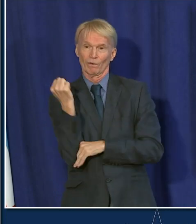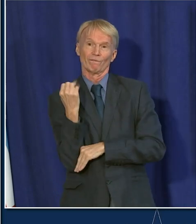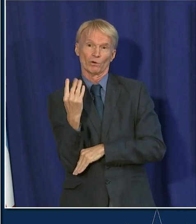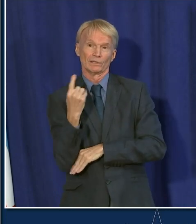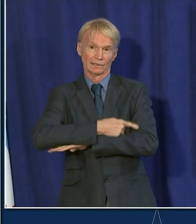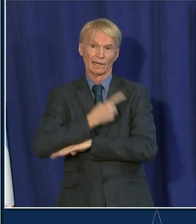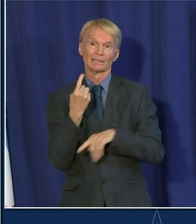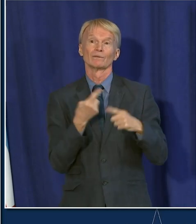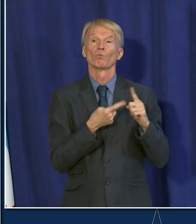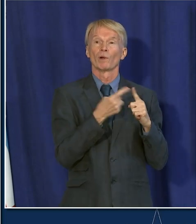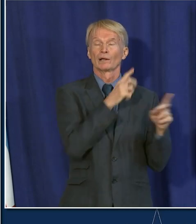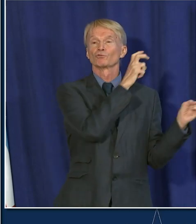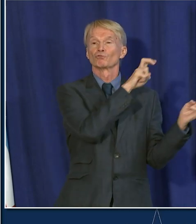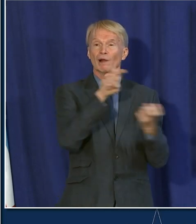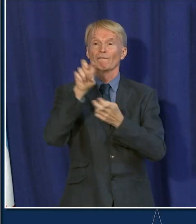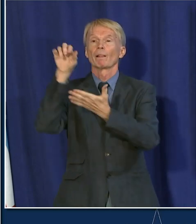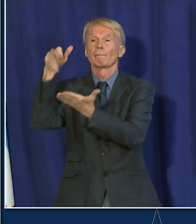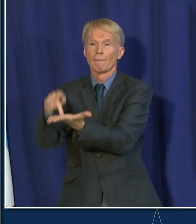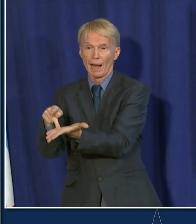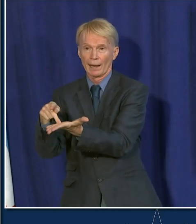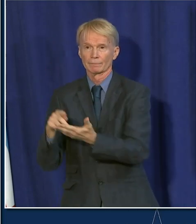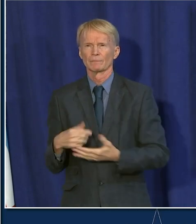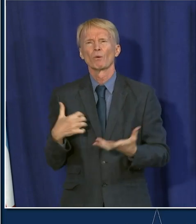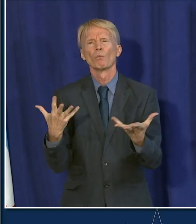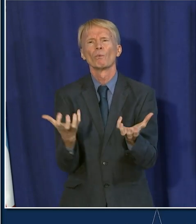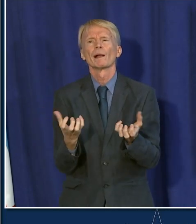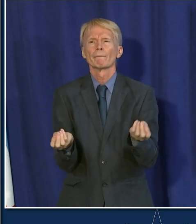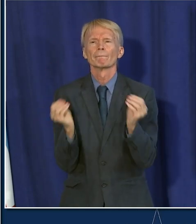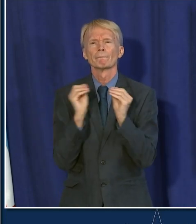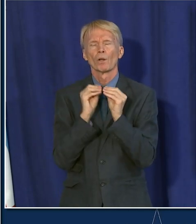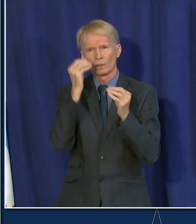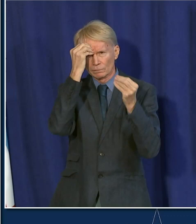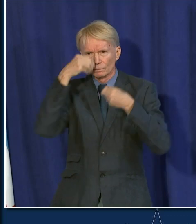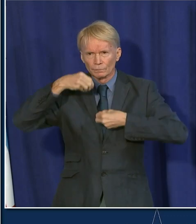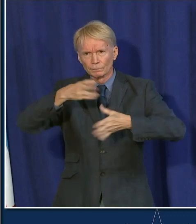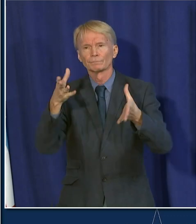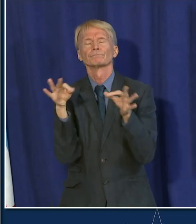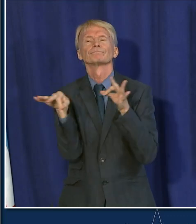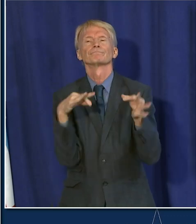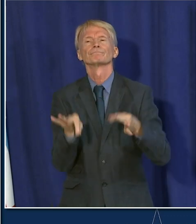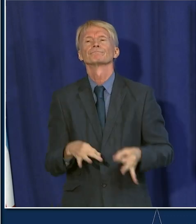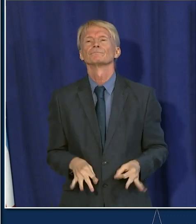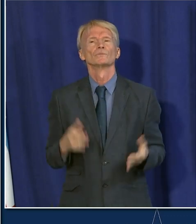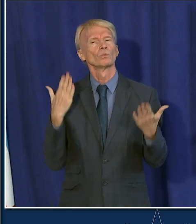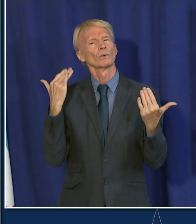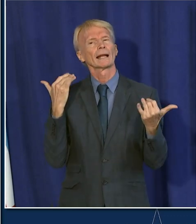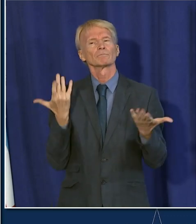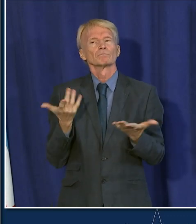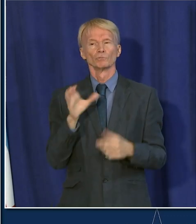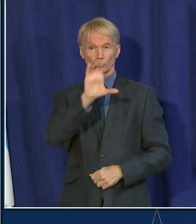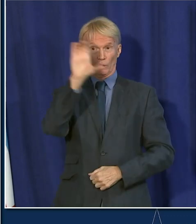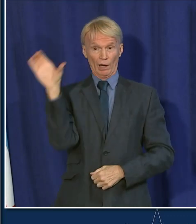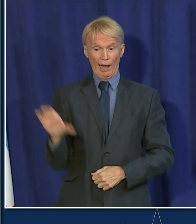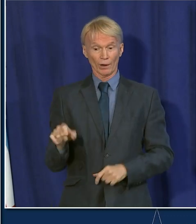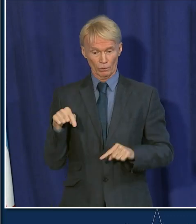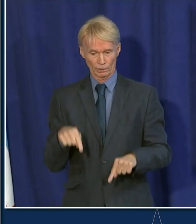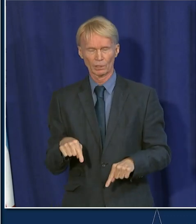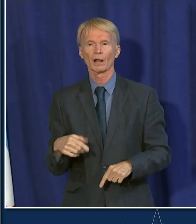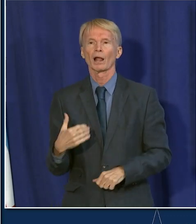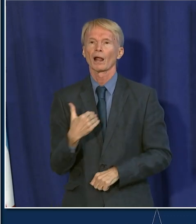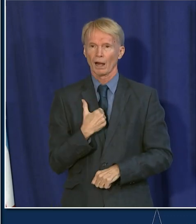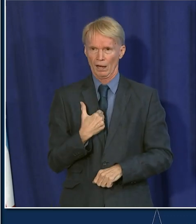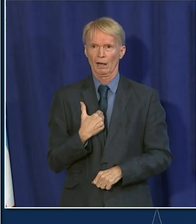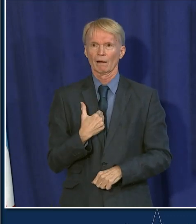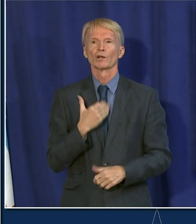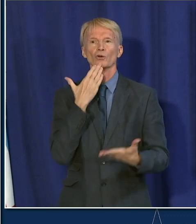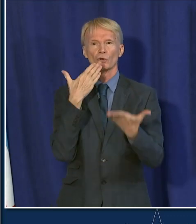to get a little more detail into this and give you a sense of the fact that here in Chicago, we remain actually in